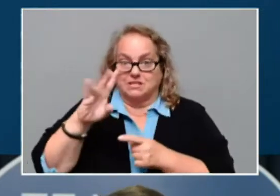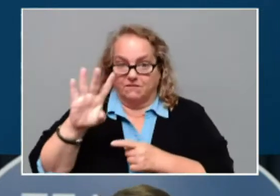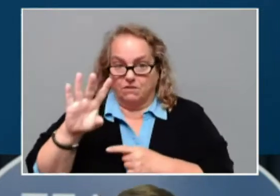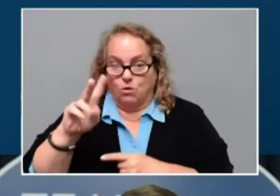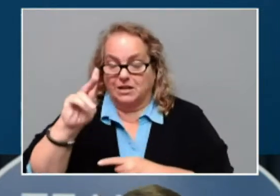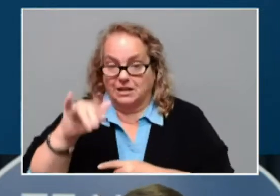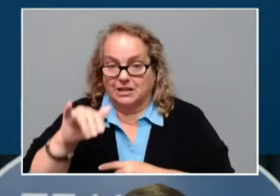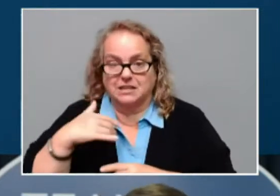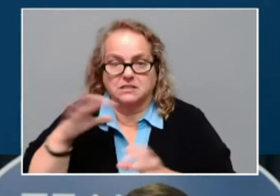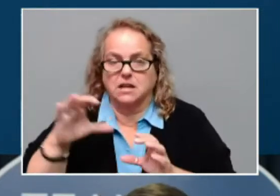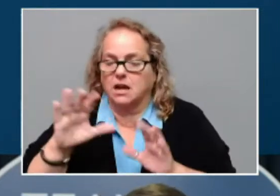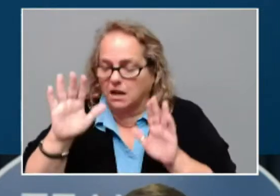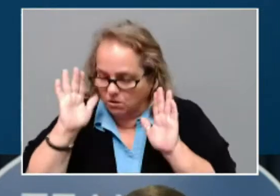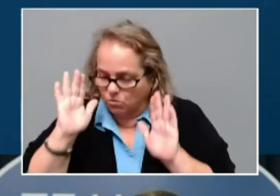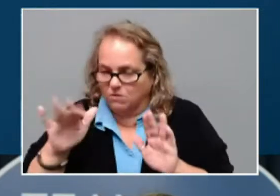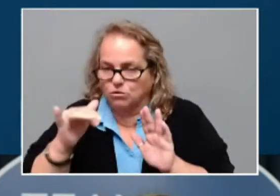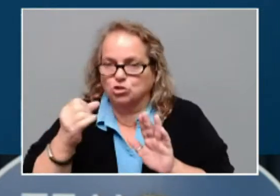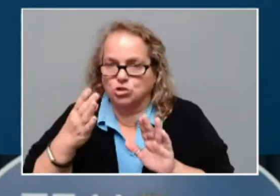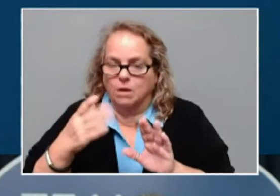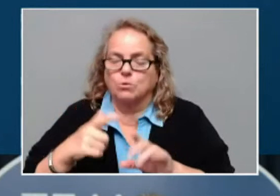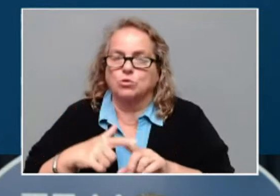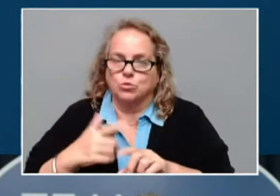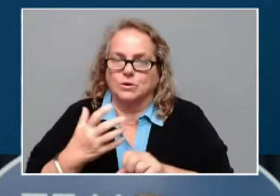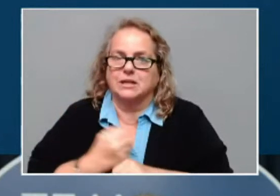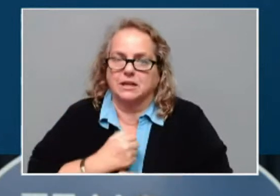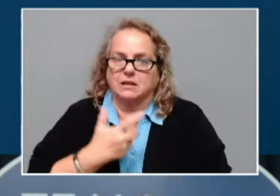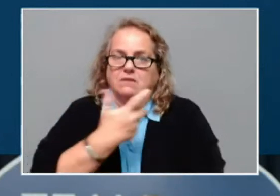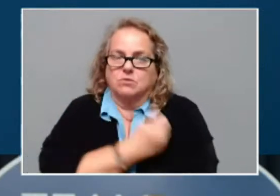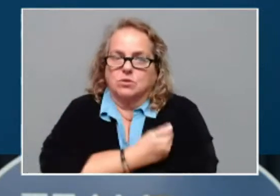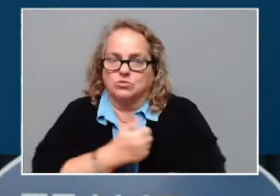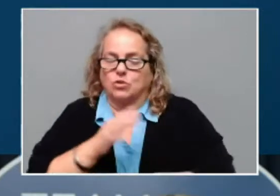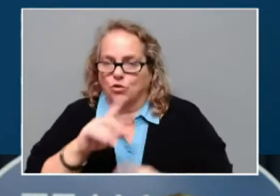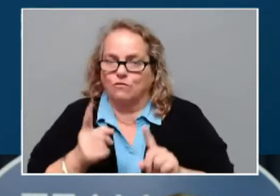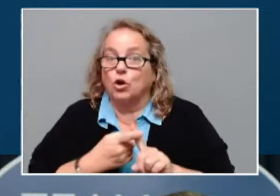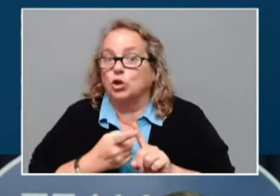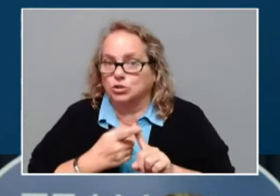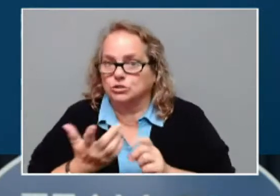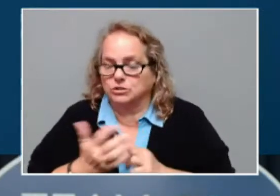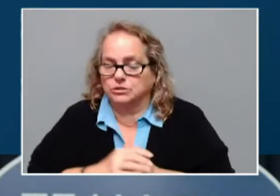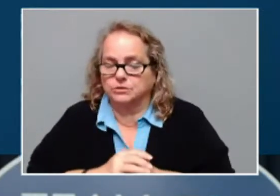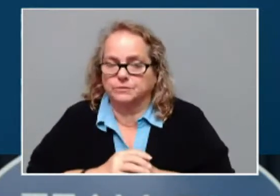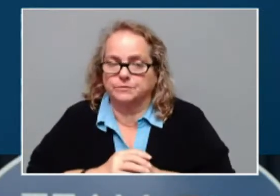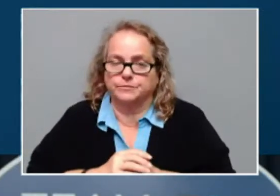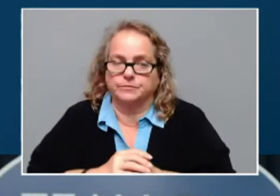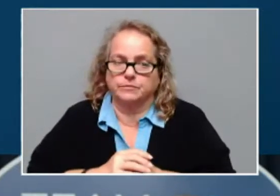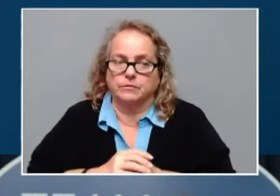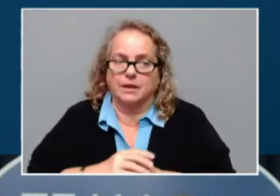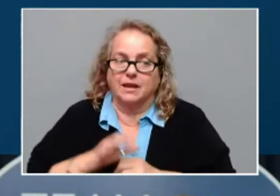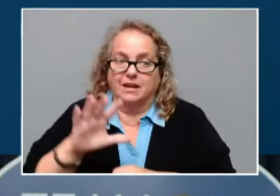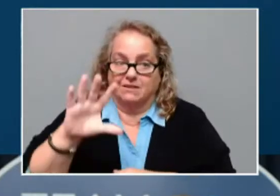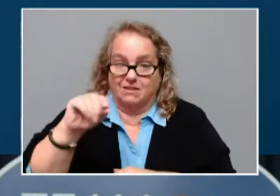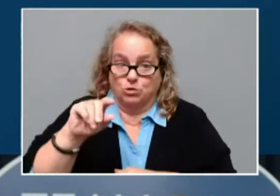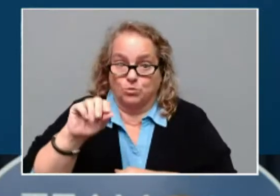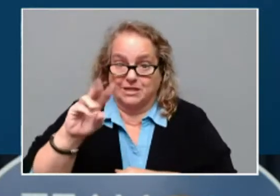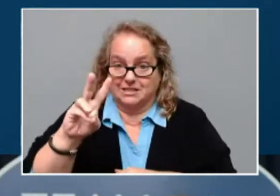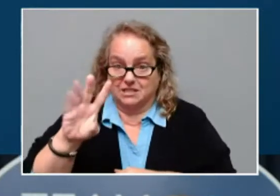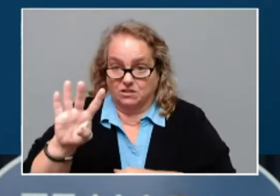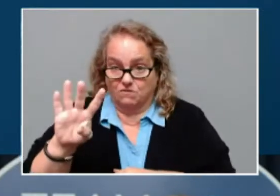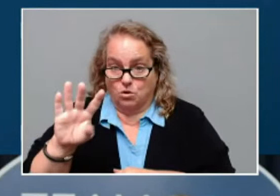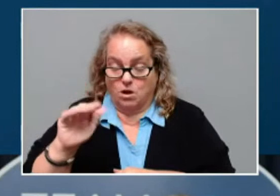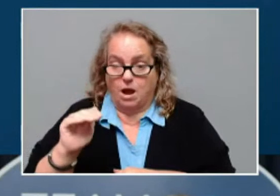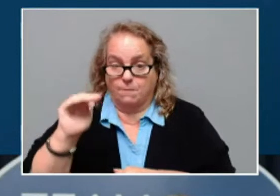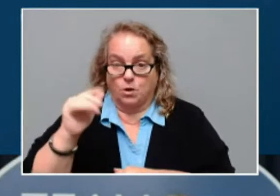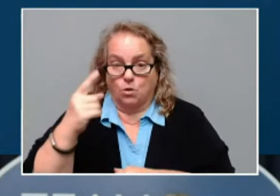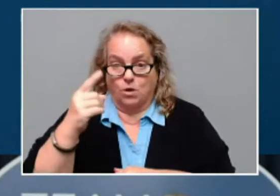job of getting out there and taking at least their first shot of hope. 50 to 64, up 1% now to